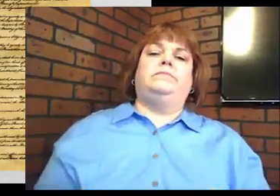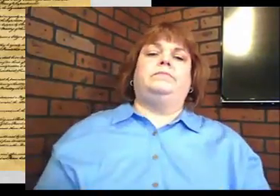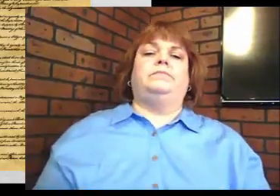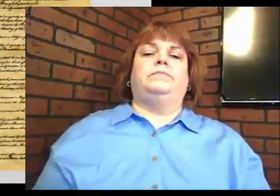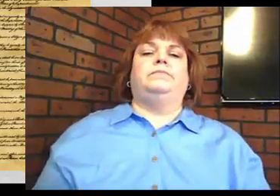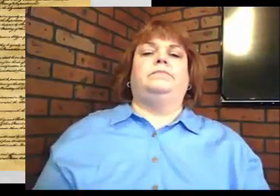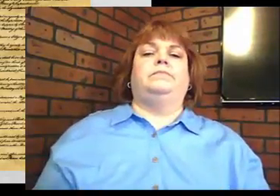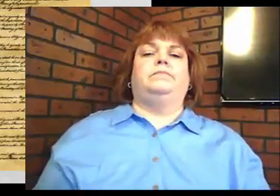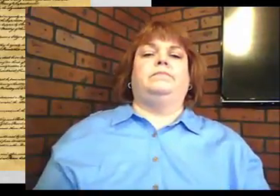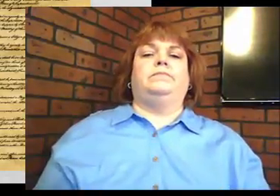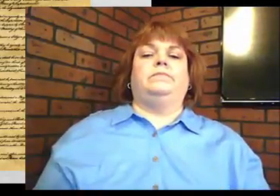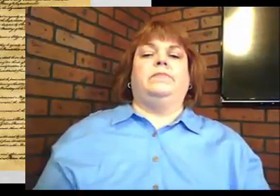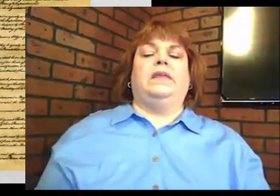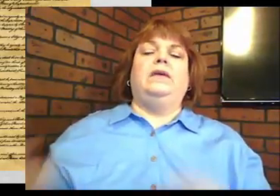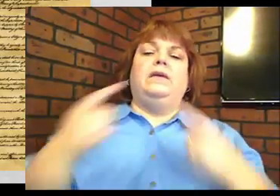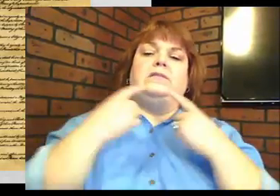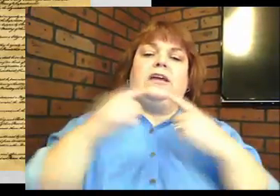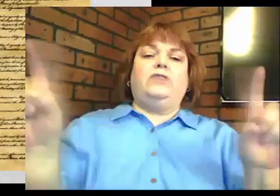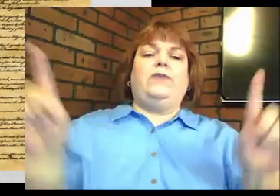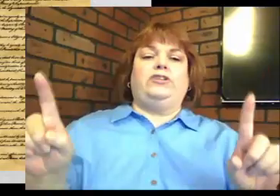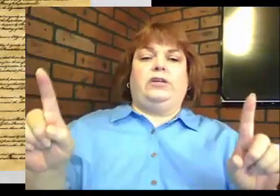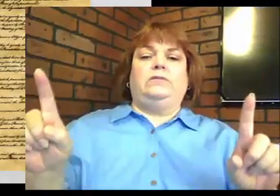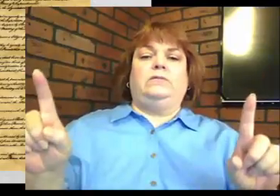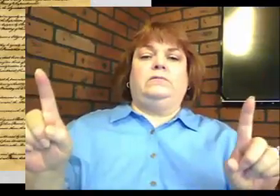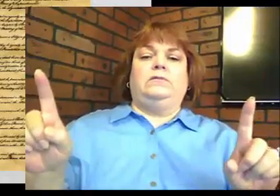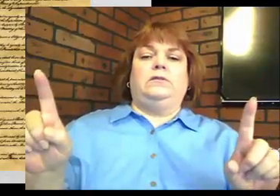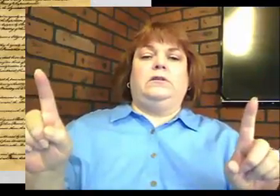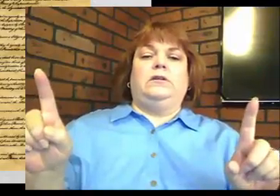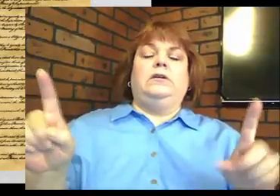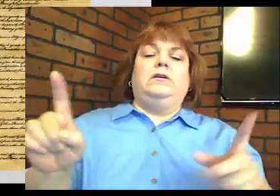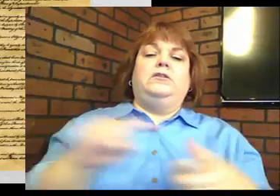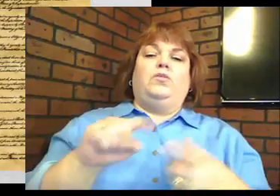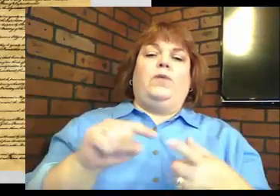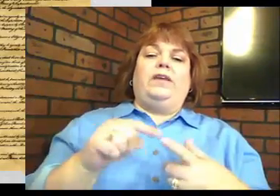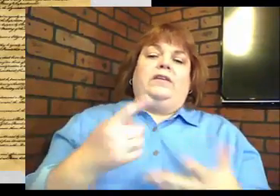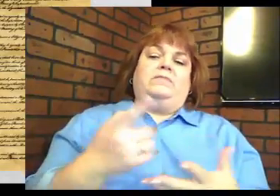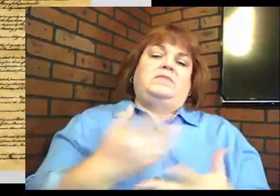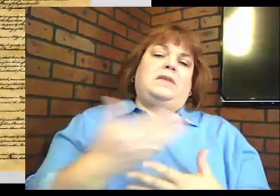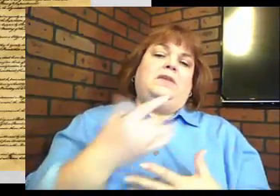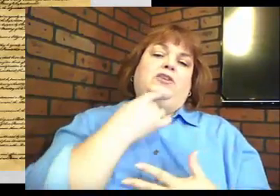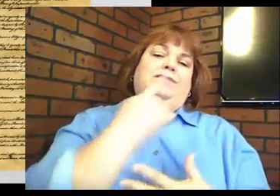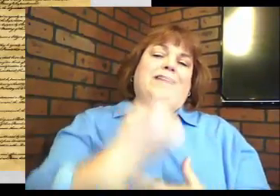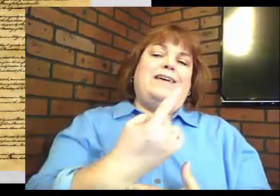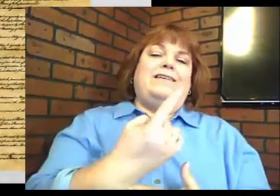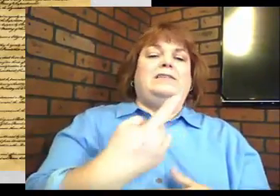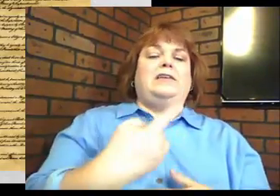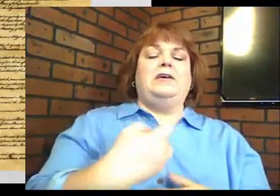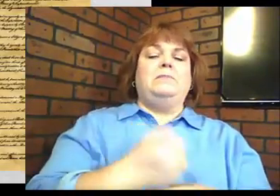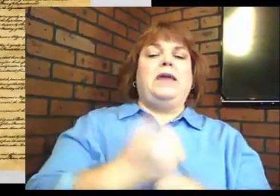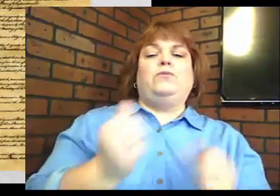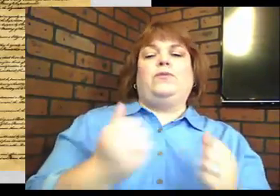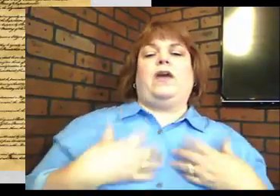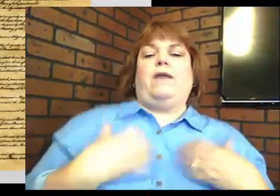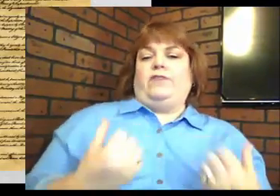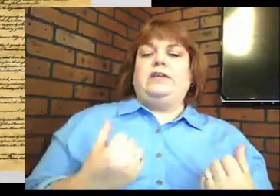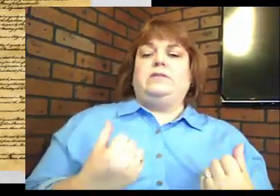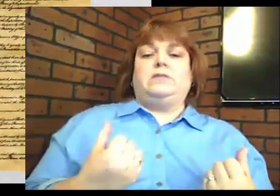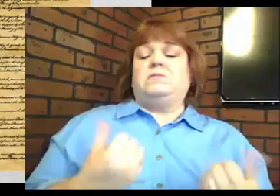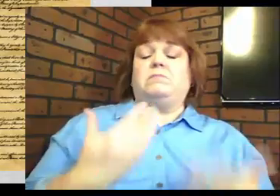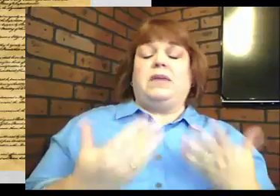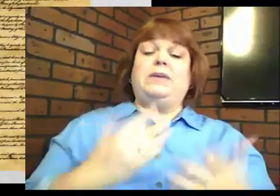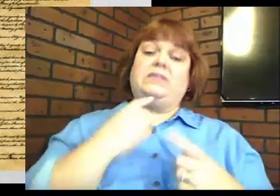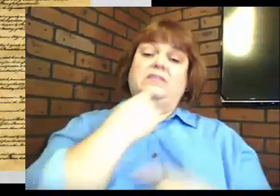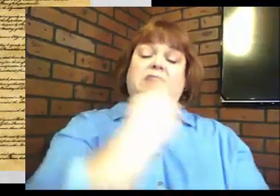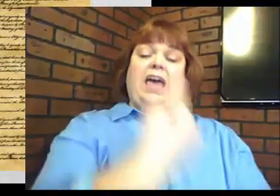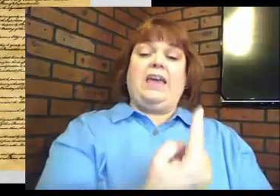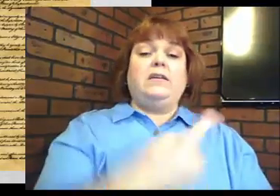Constitution. It's the set of rules for which the country is set up. It's